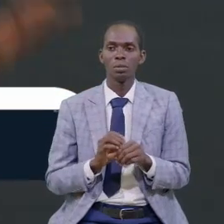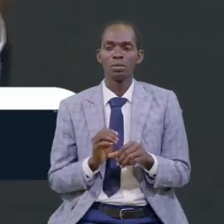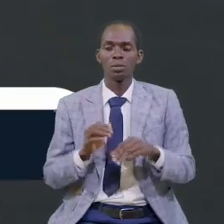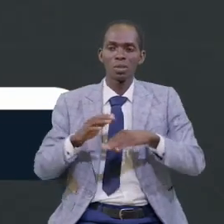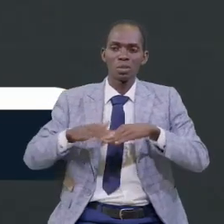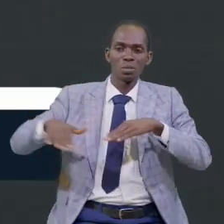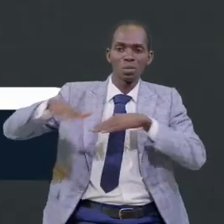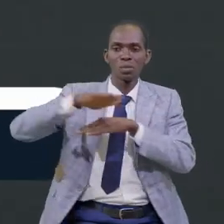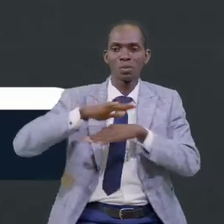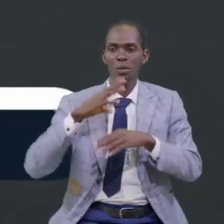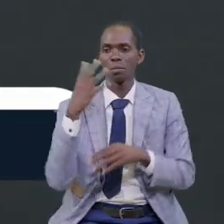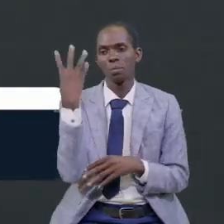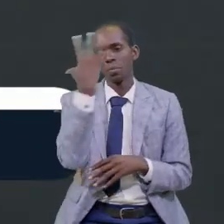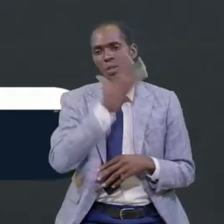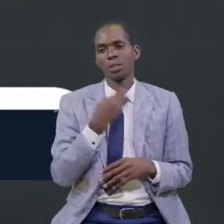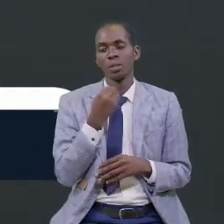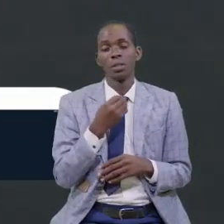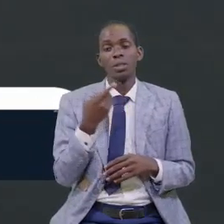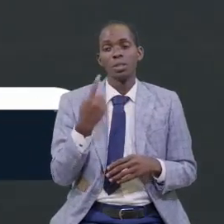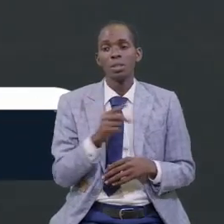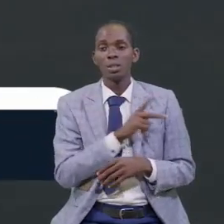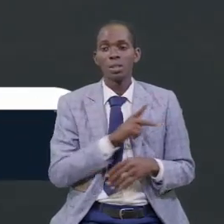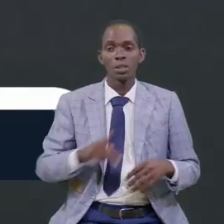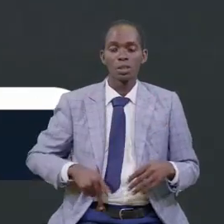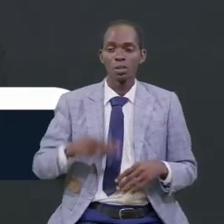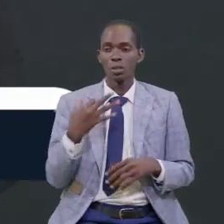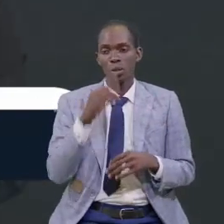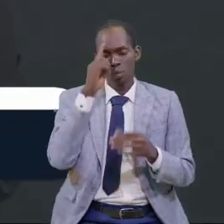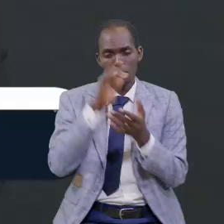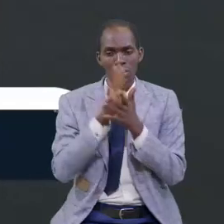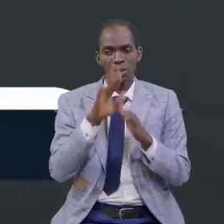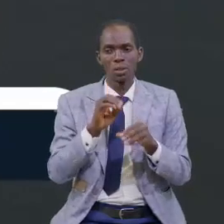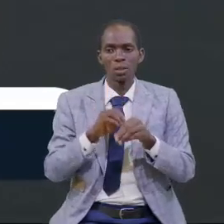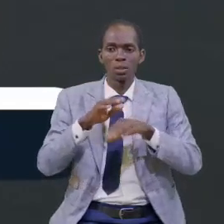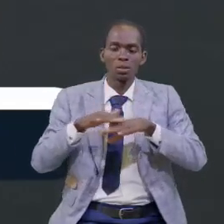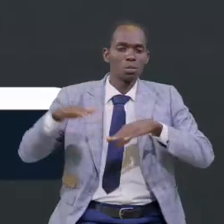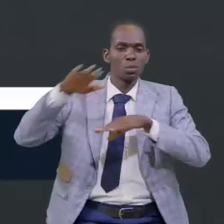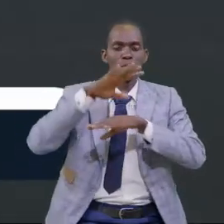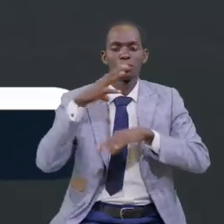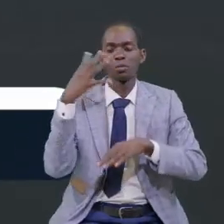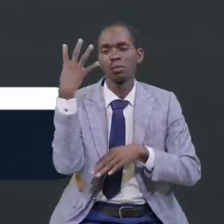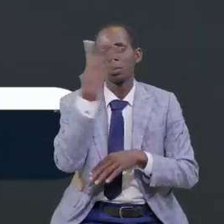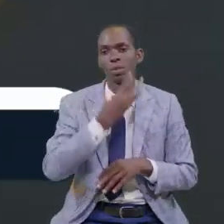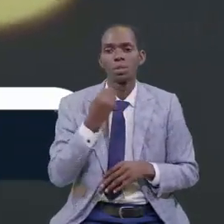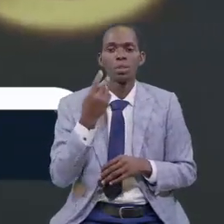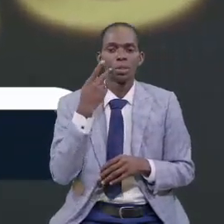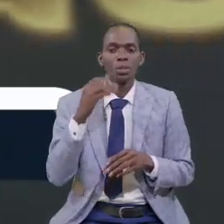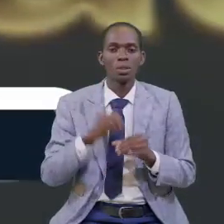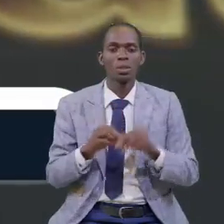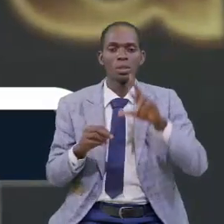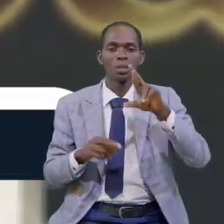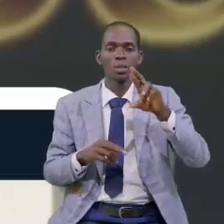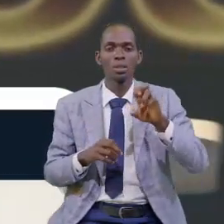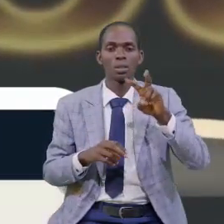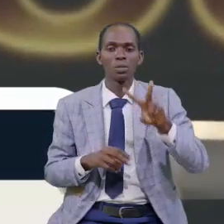the King of Saints in surpassing splendor. We're told in Revelation chapter 15,